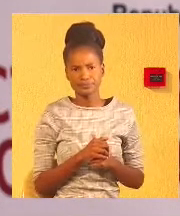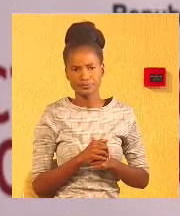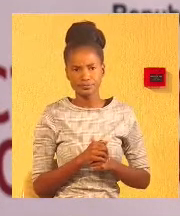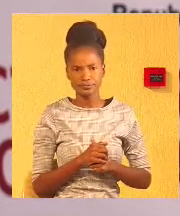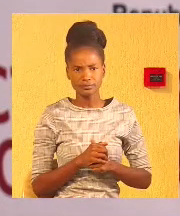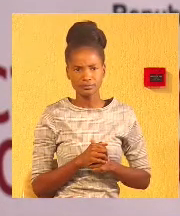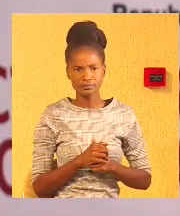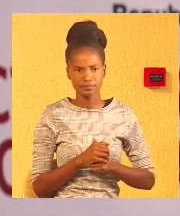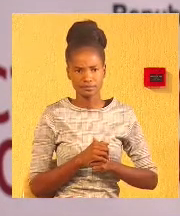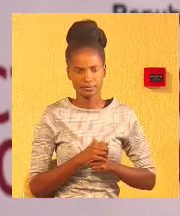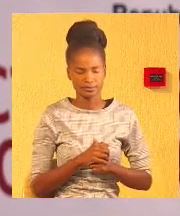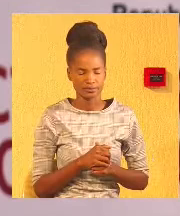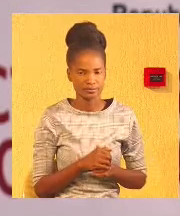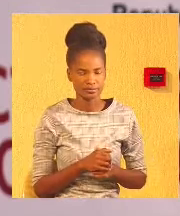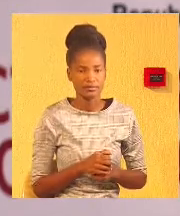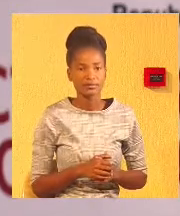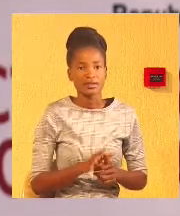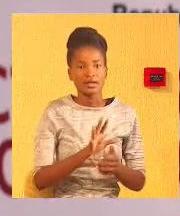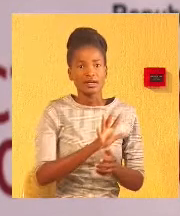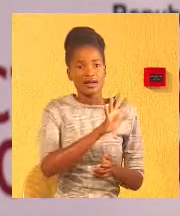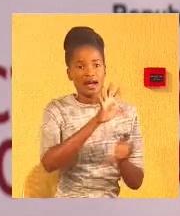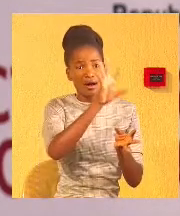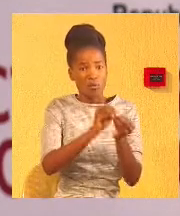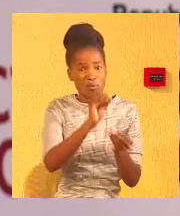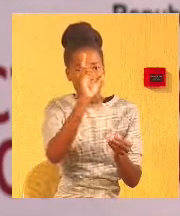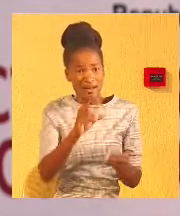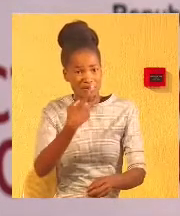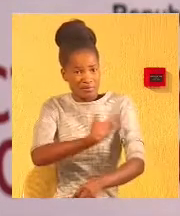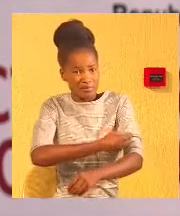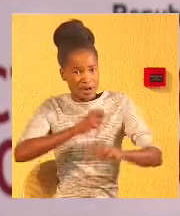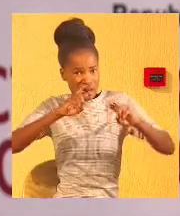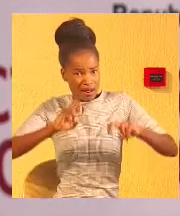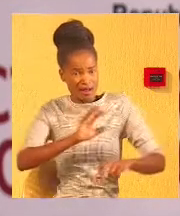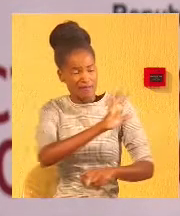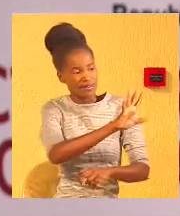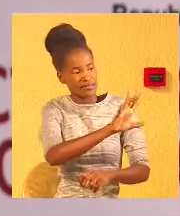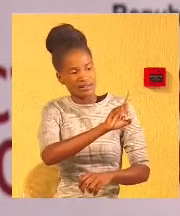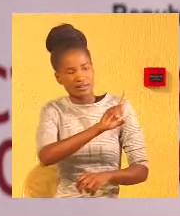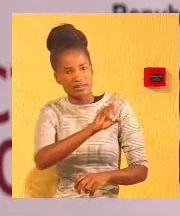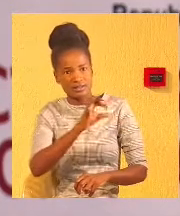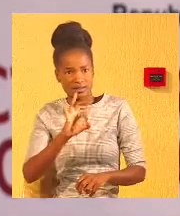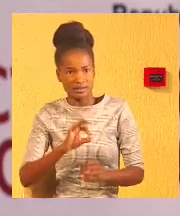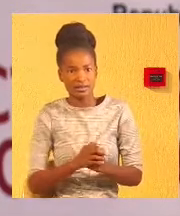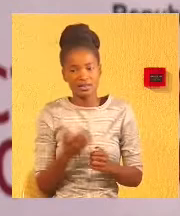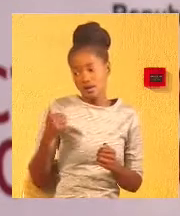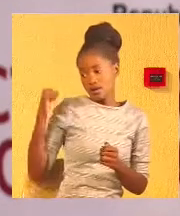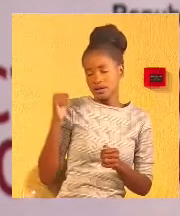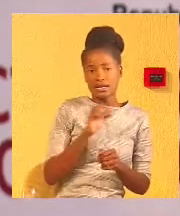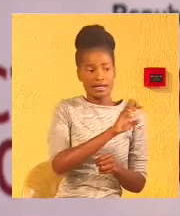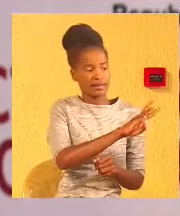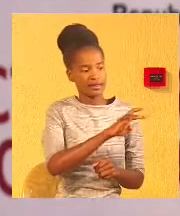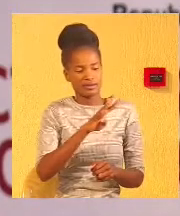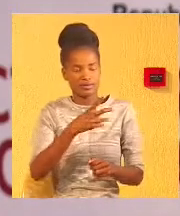the total tested that we have done so far is 590. Yesterday, 34 were tested.